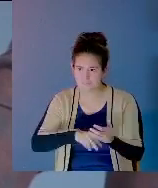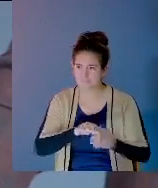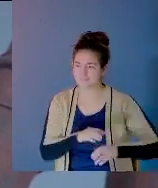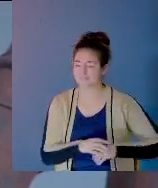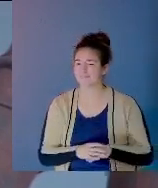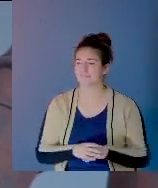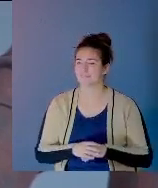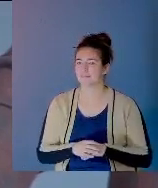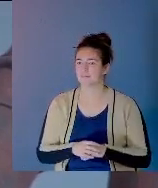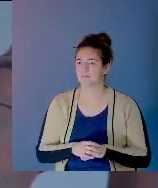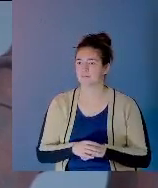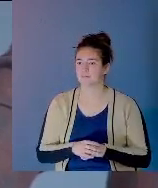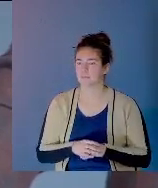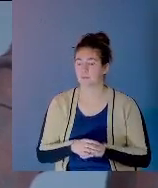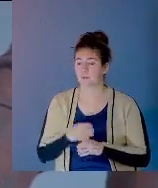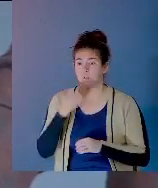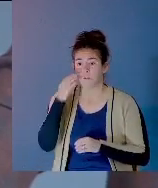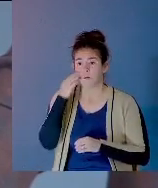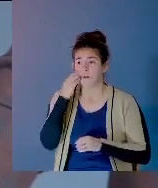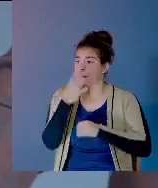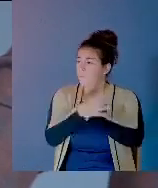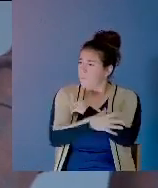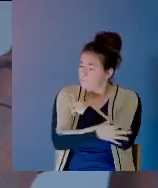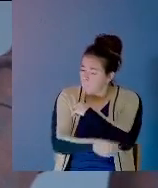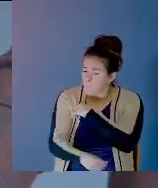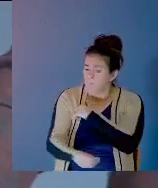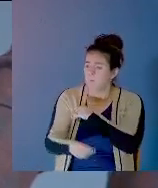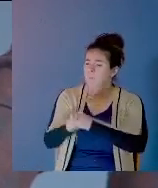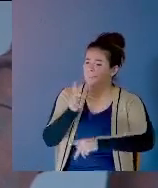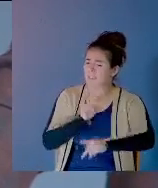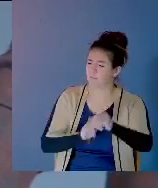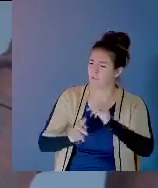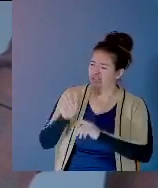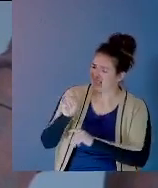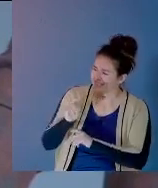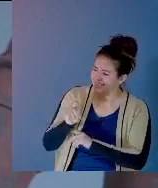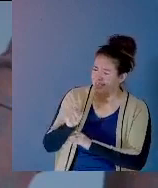and needy seek water, this is Isaiah